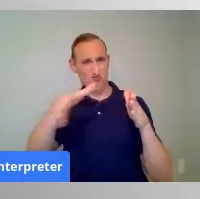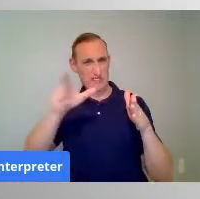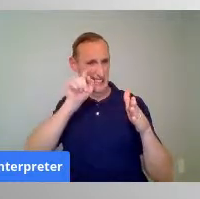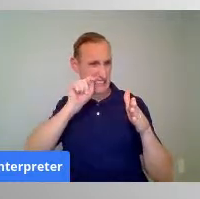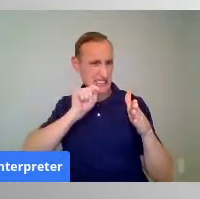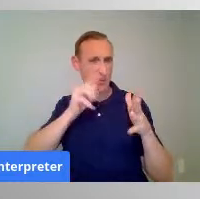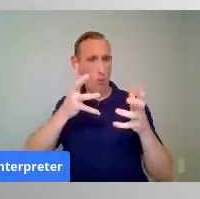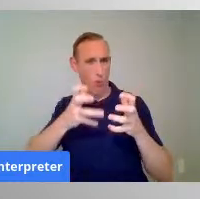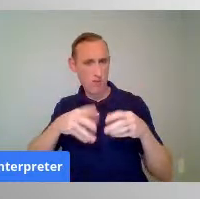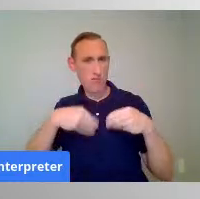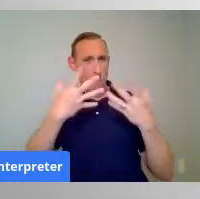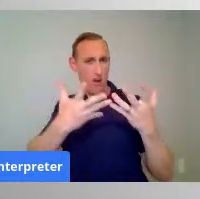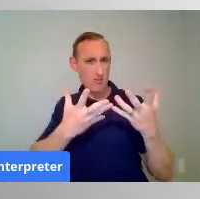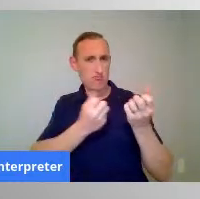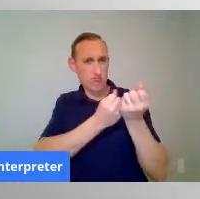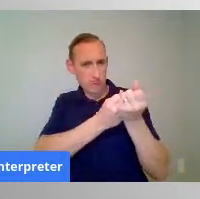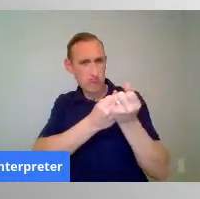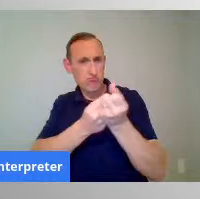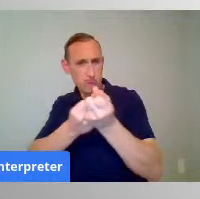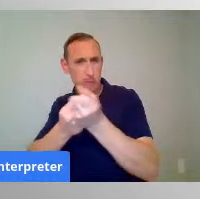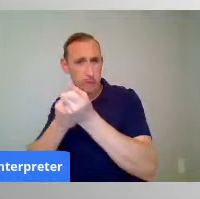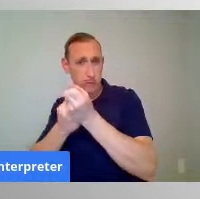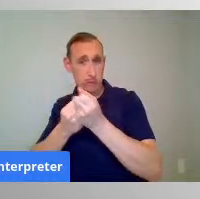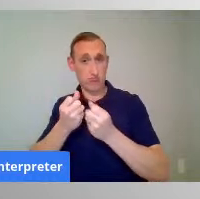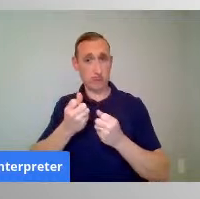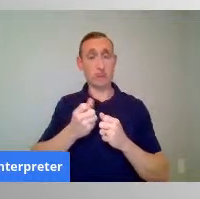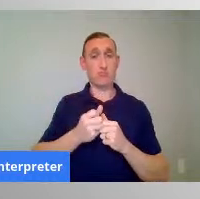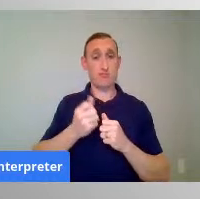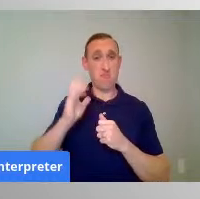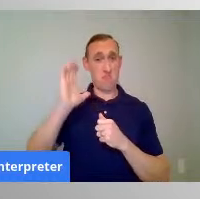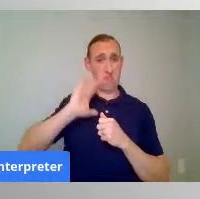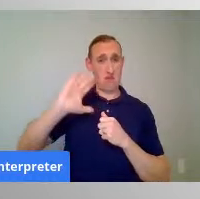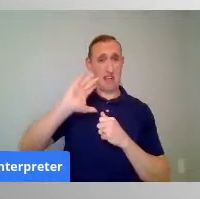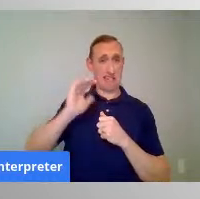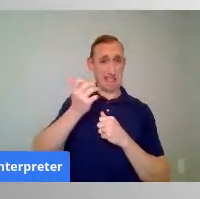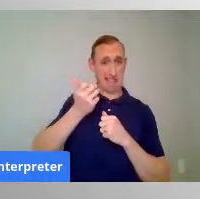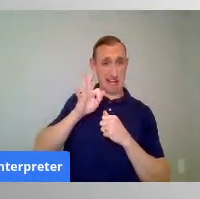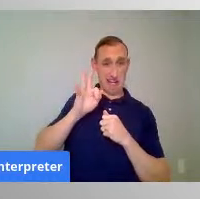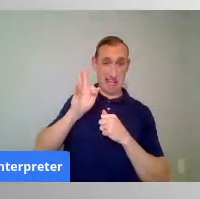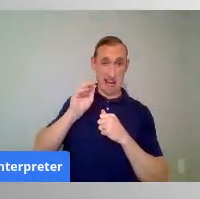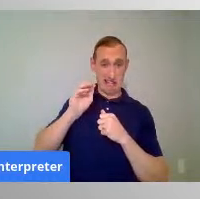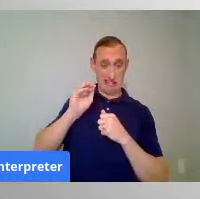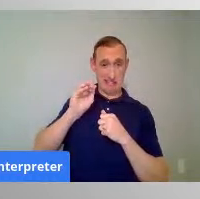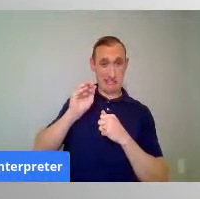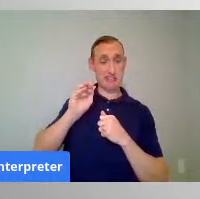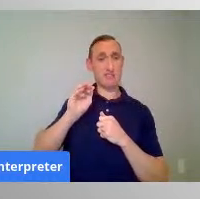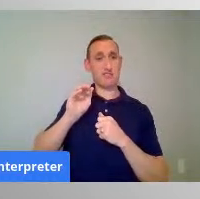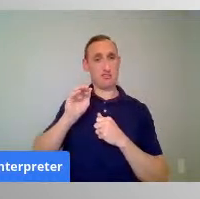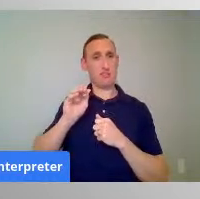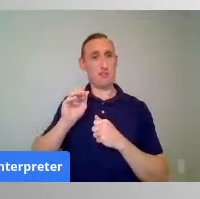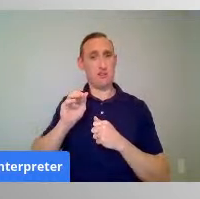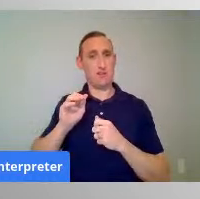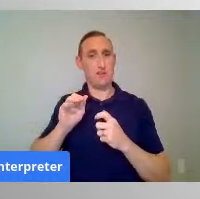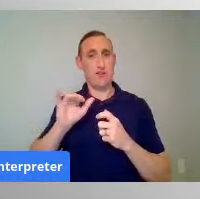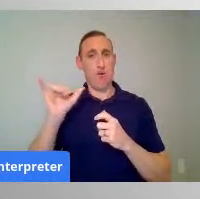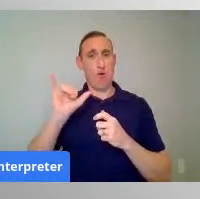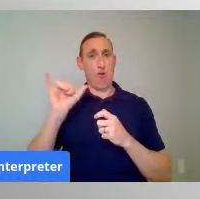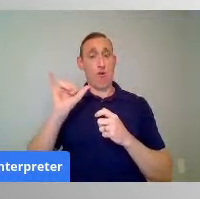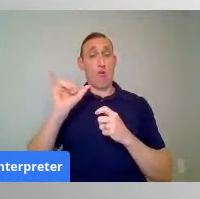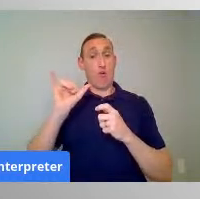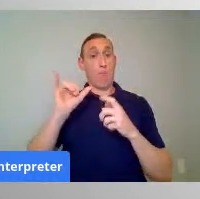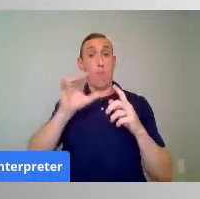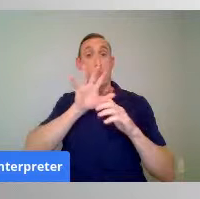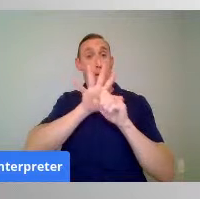Athens for several years, may recall during the 90s and early 2000s, there was a very popular program called